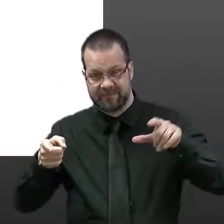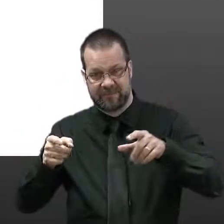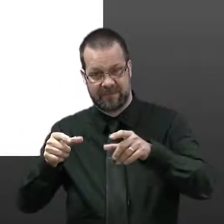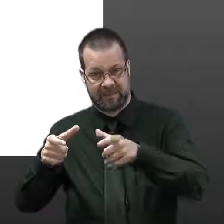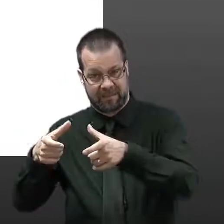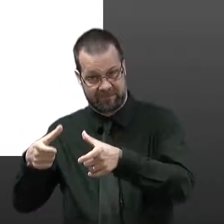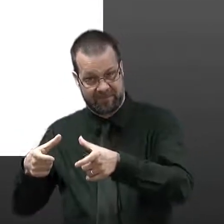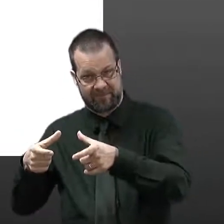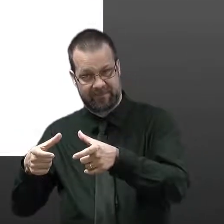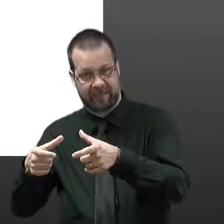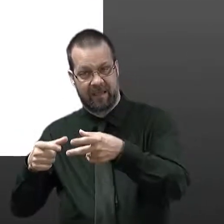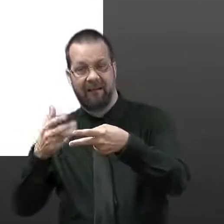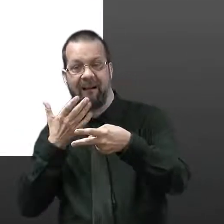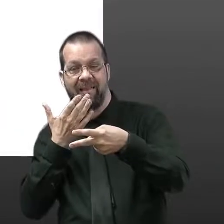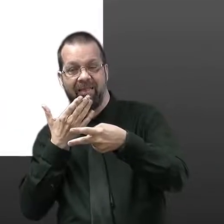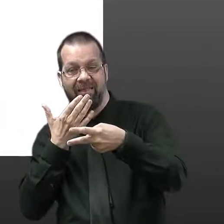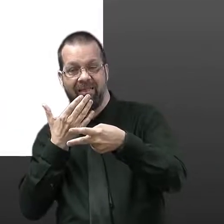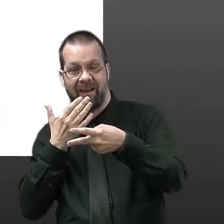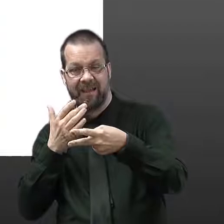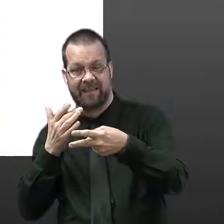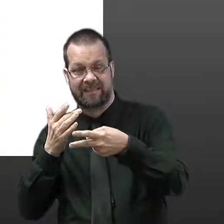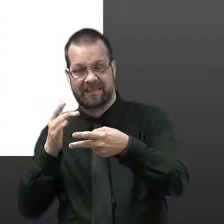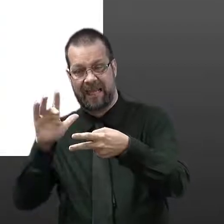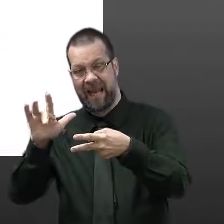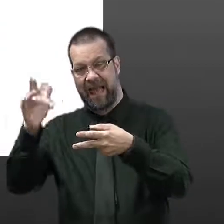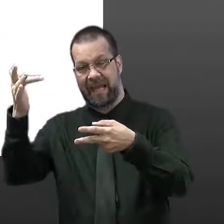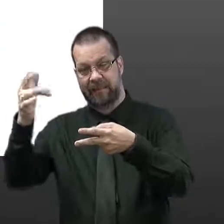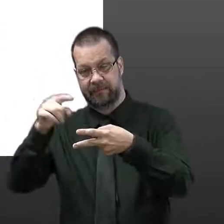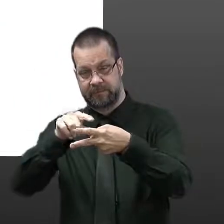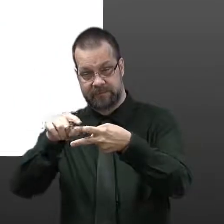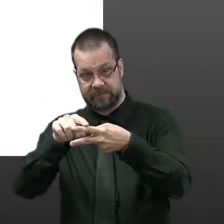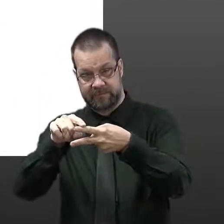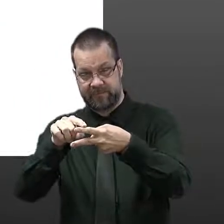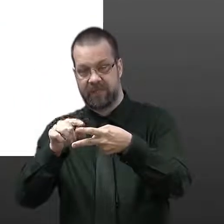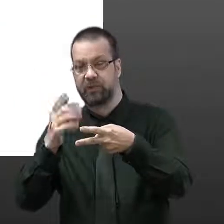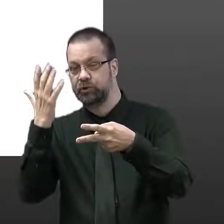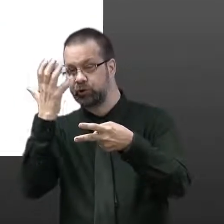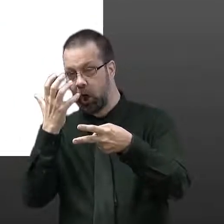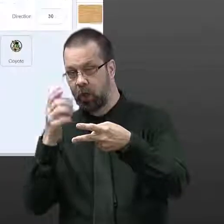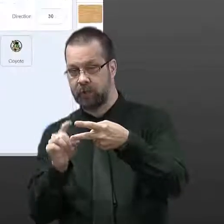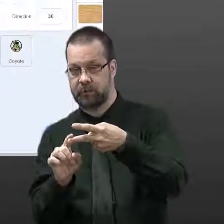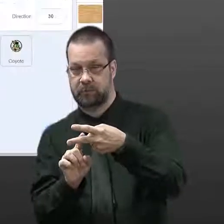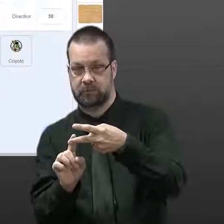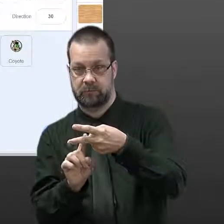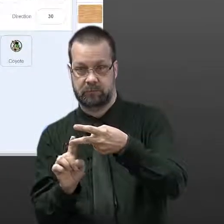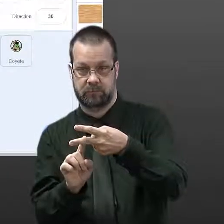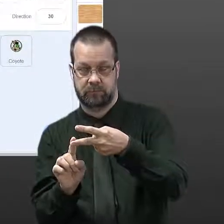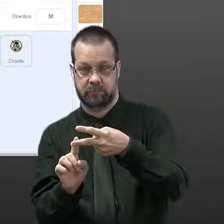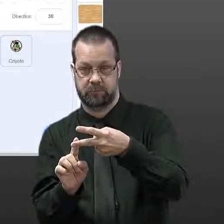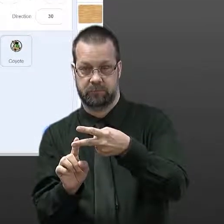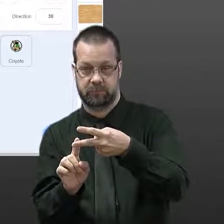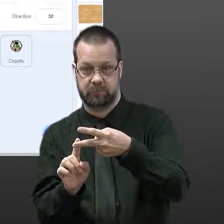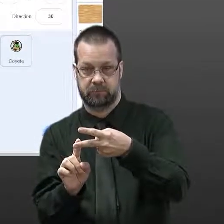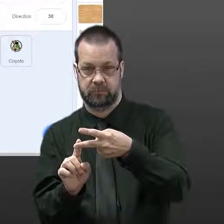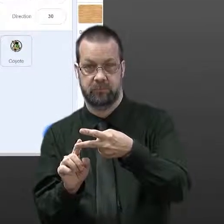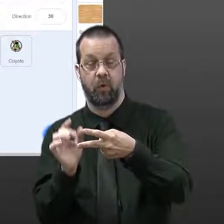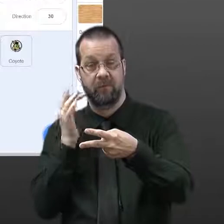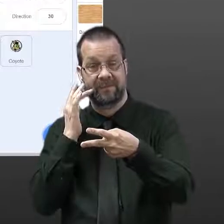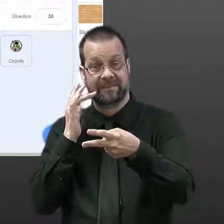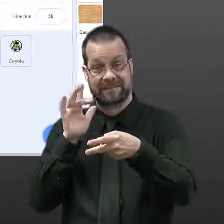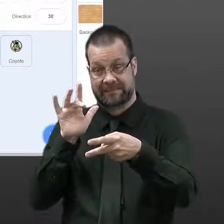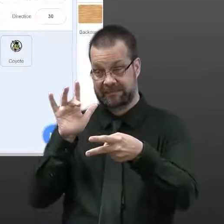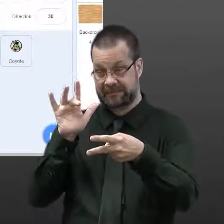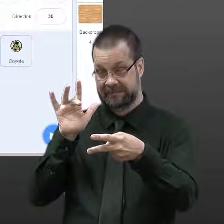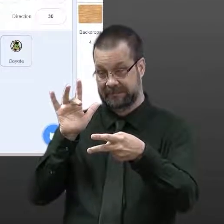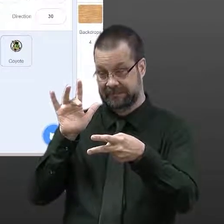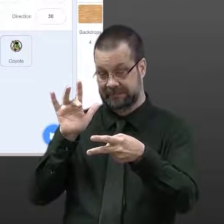to see that there are two different colors on the rim. There's a lighter red and a darker red. So what we're going to do is check to